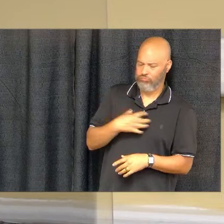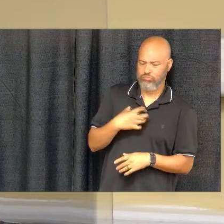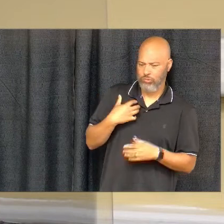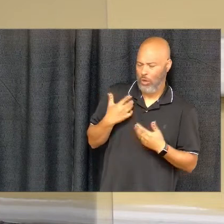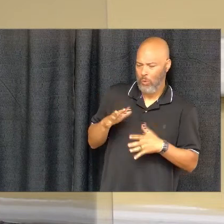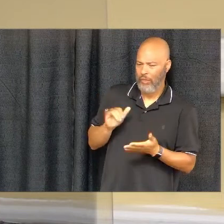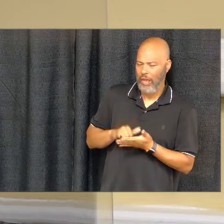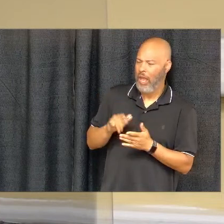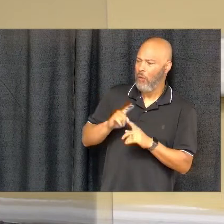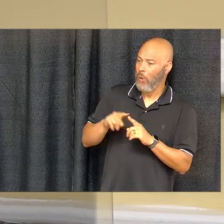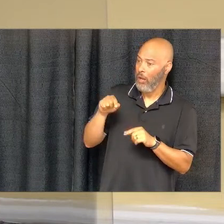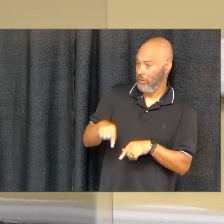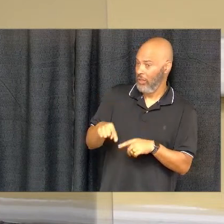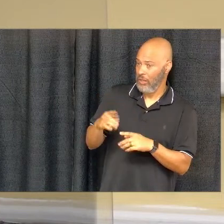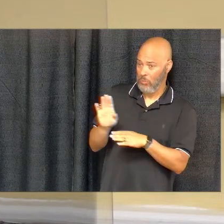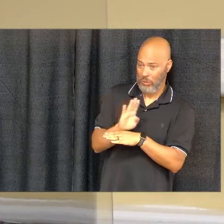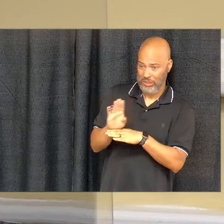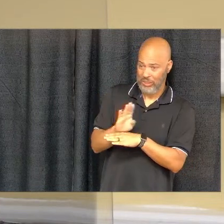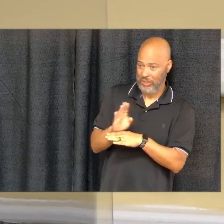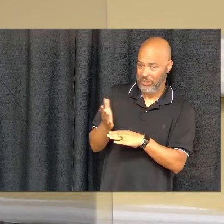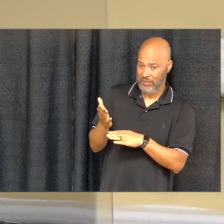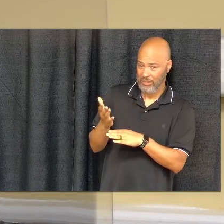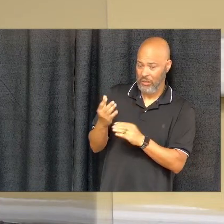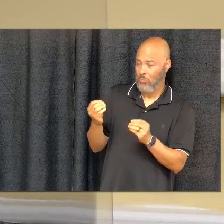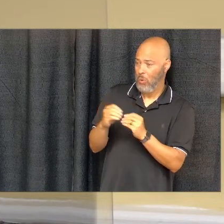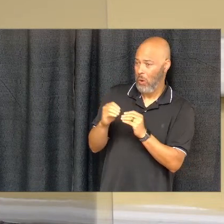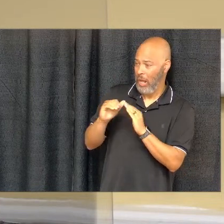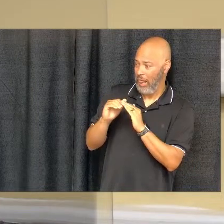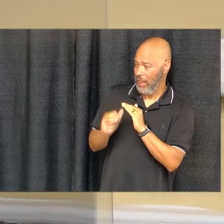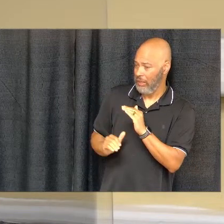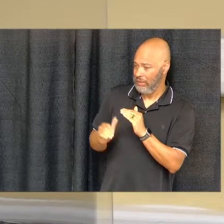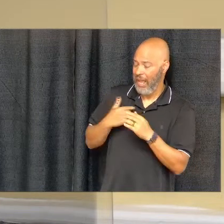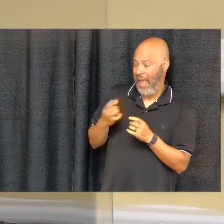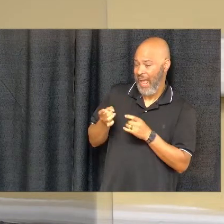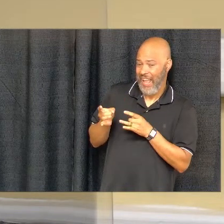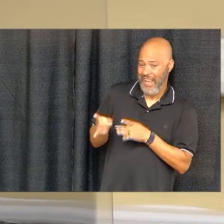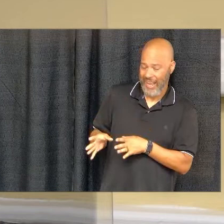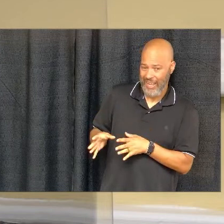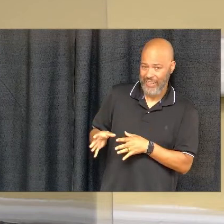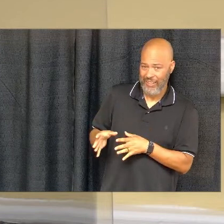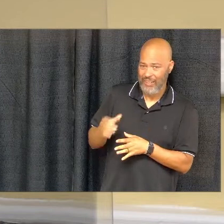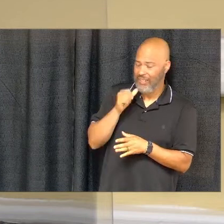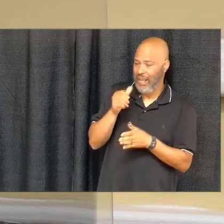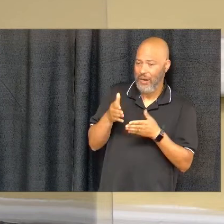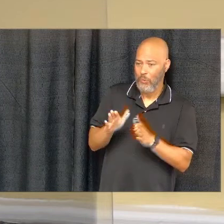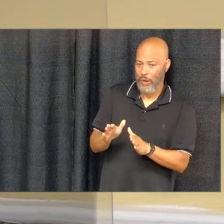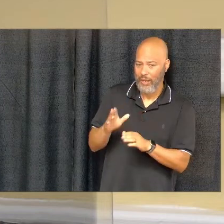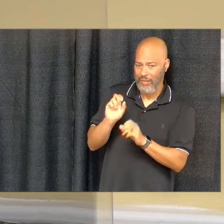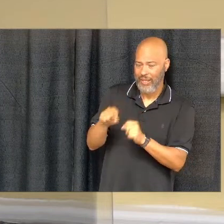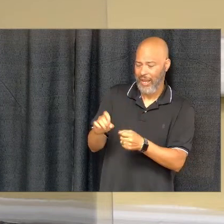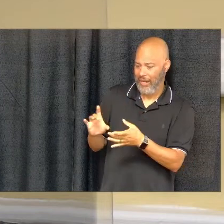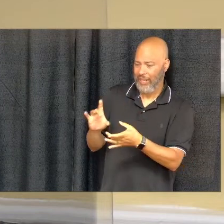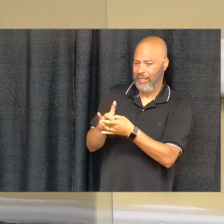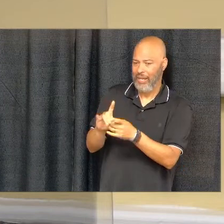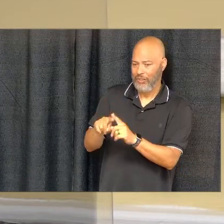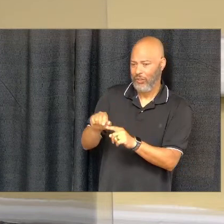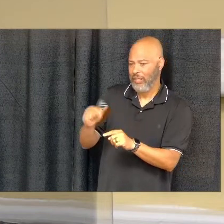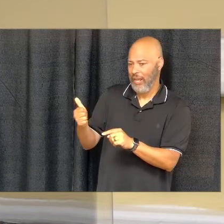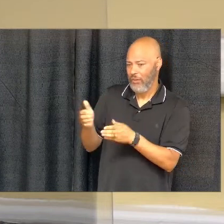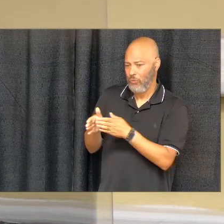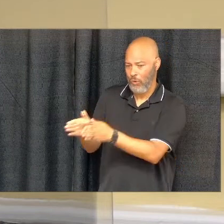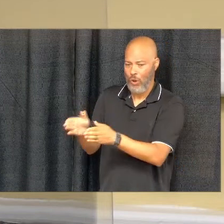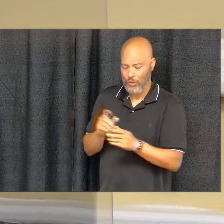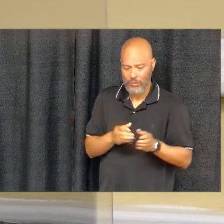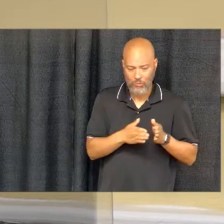But this zoning, like you said, is a much less zoning. I do hate that there is not a way that they can connect to that other road. And